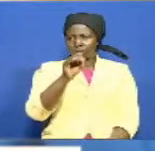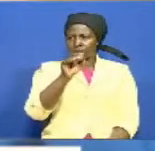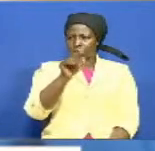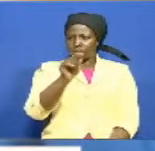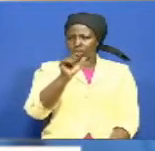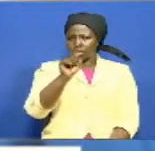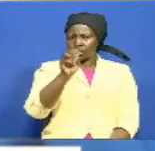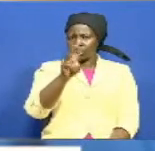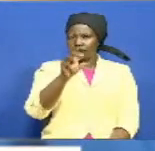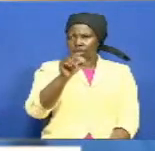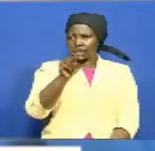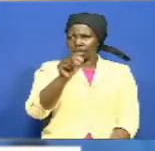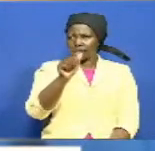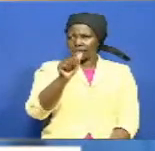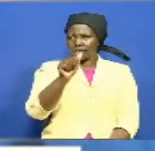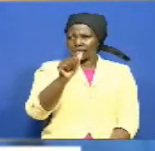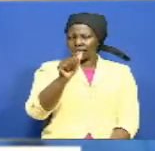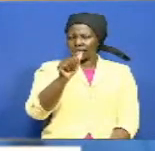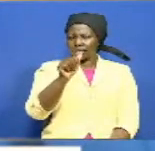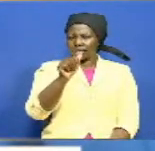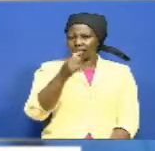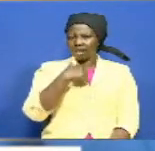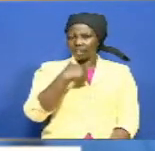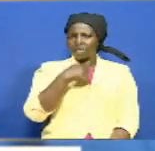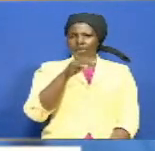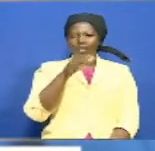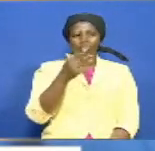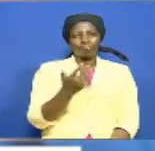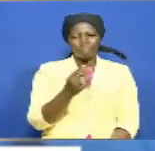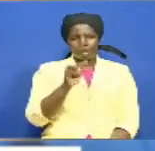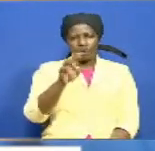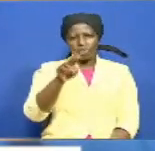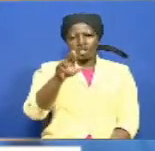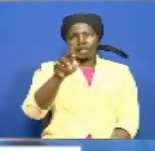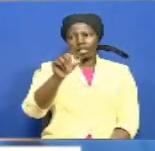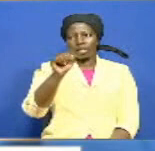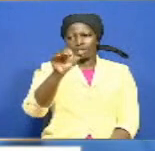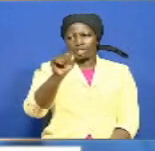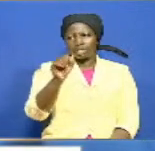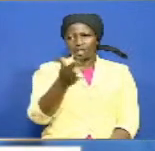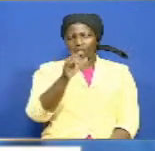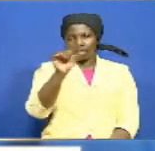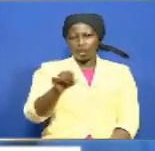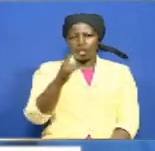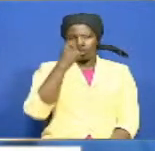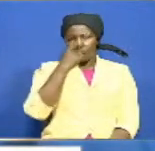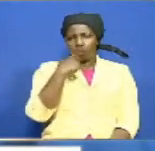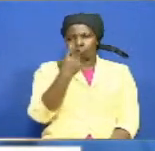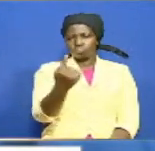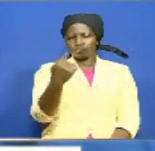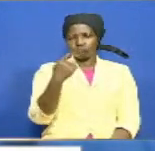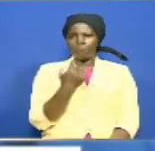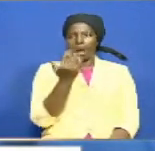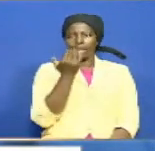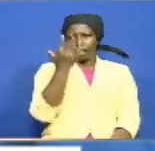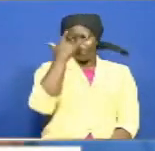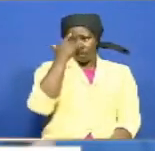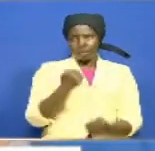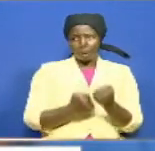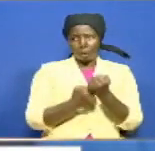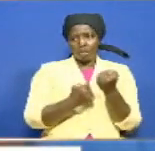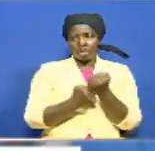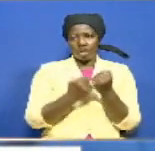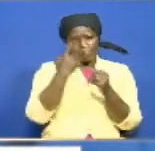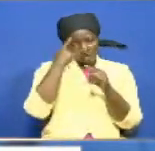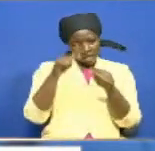we have Namibia, we have Sierra Leone and South Sudan, who have come to us and requested that we provide them with the support so that they can